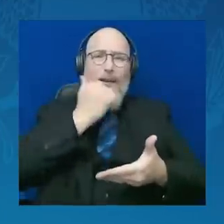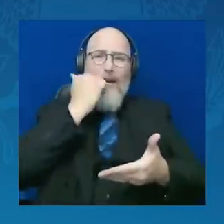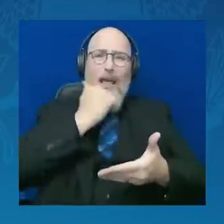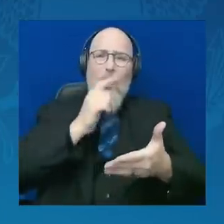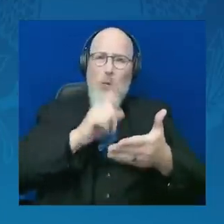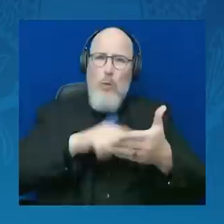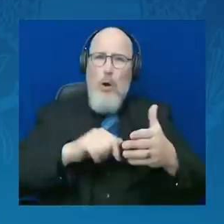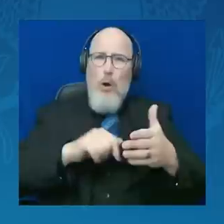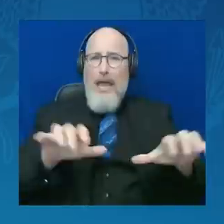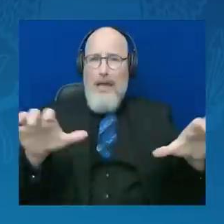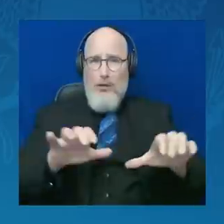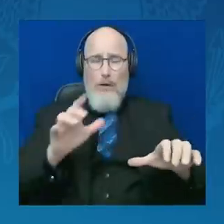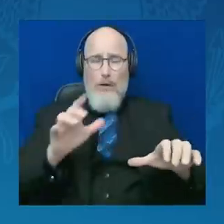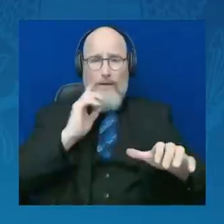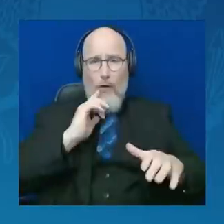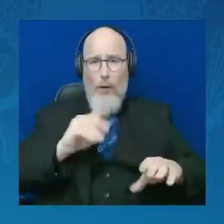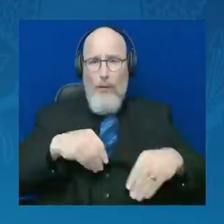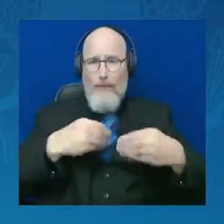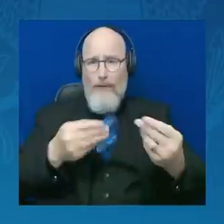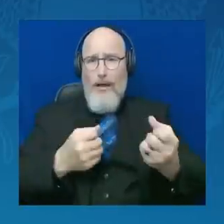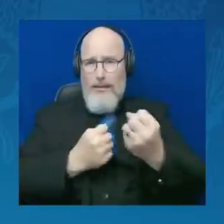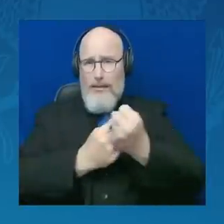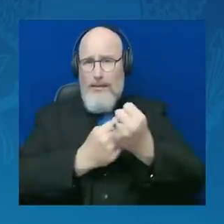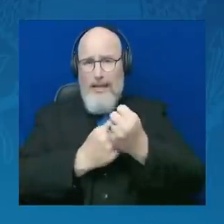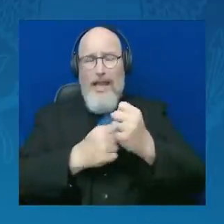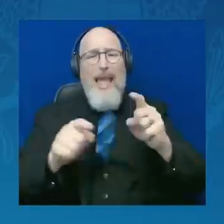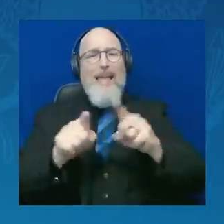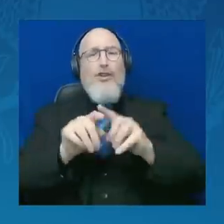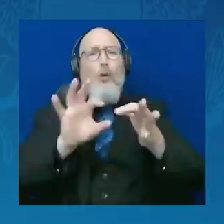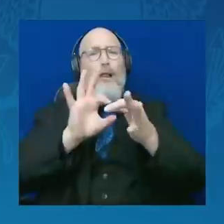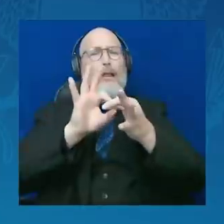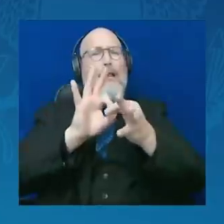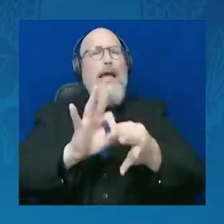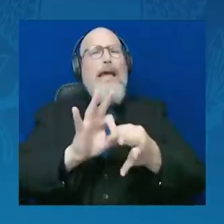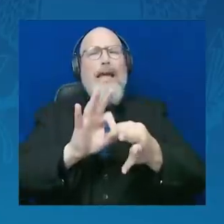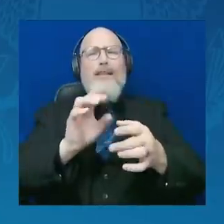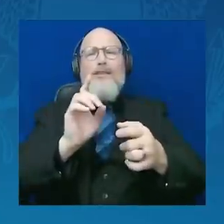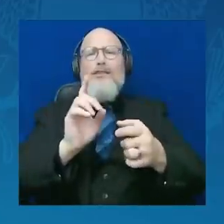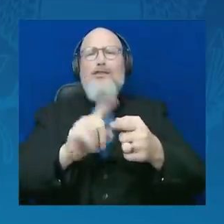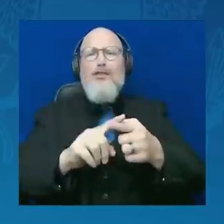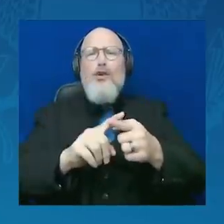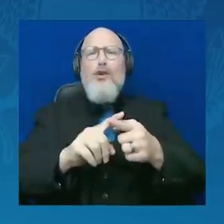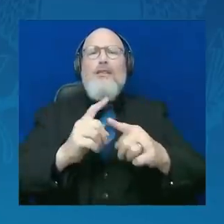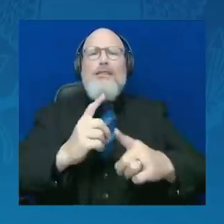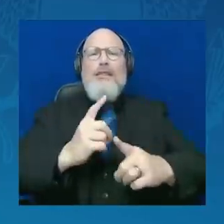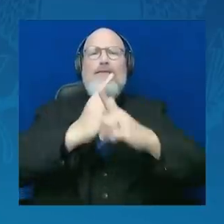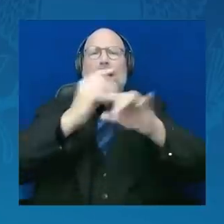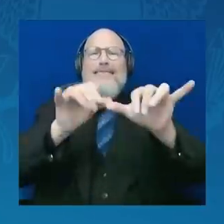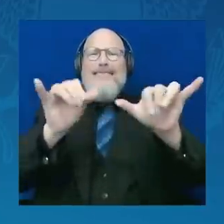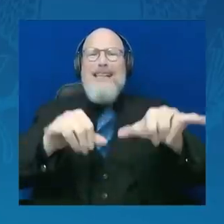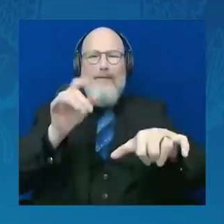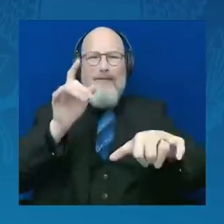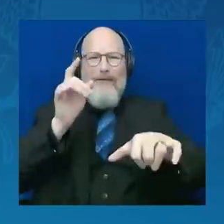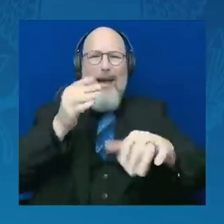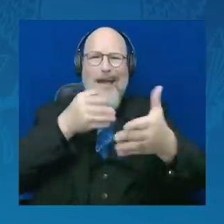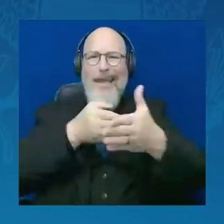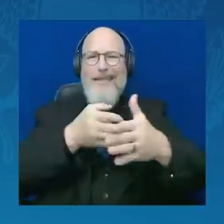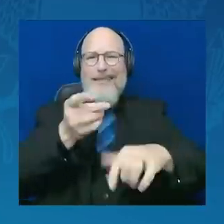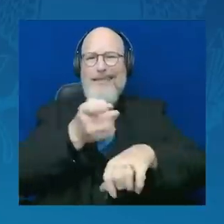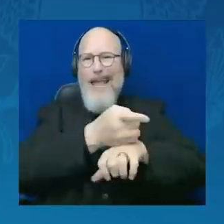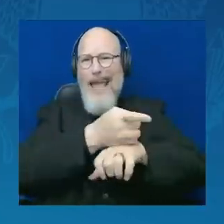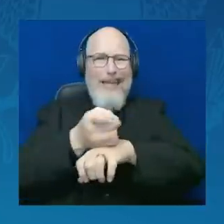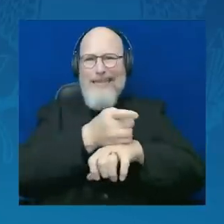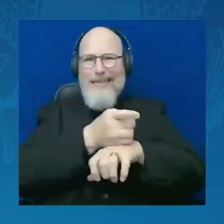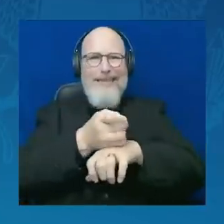what we've been doing as it relates to anti-tank and anti-defense systems, that is an ongoing process, and that's not